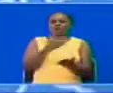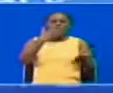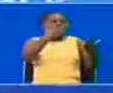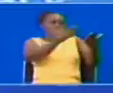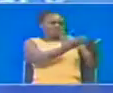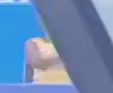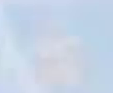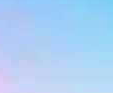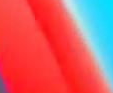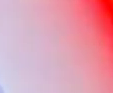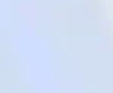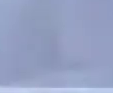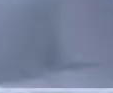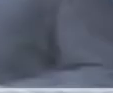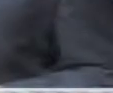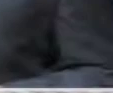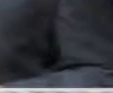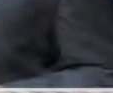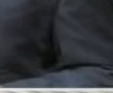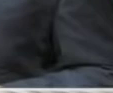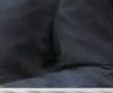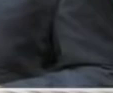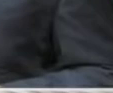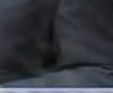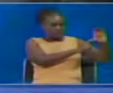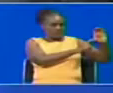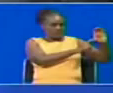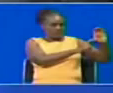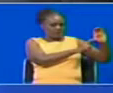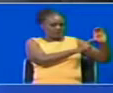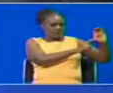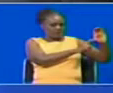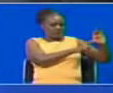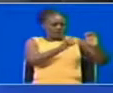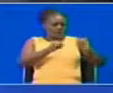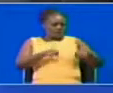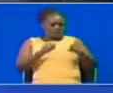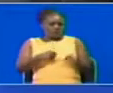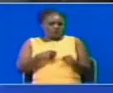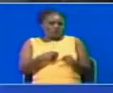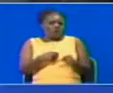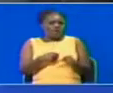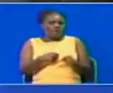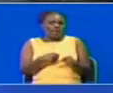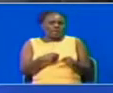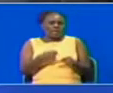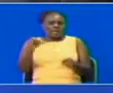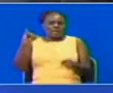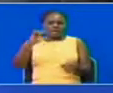you for joining us. Are we likely to see the IEBC conducting the party primaries for Jubilee?